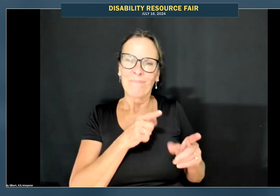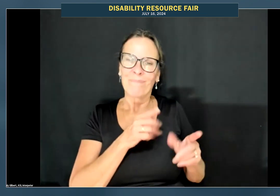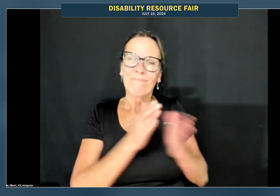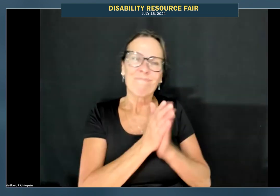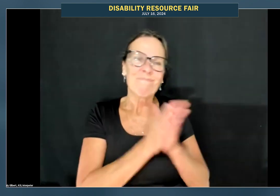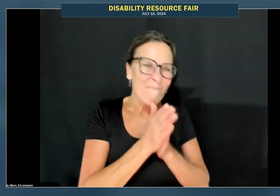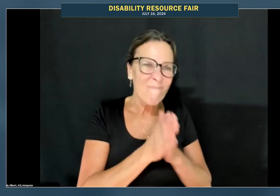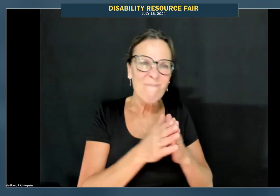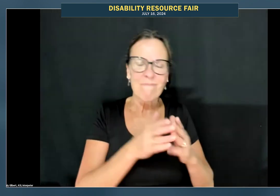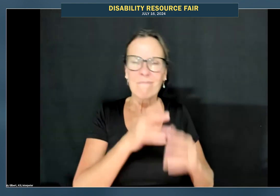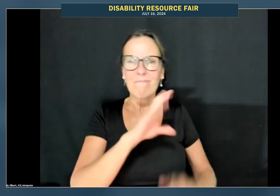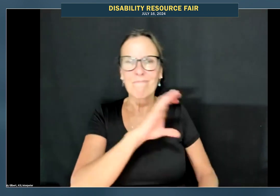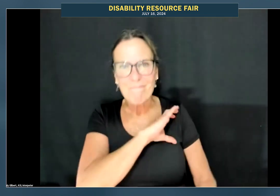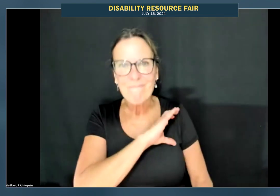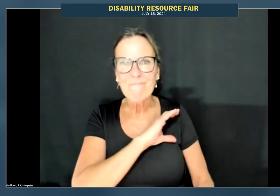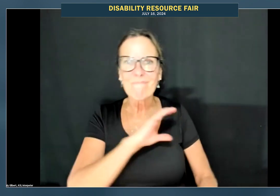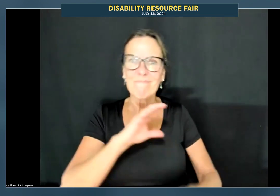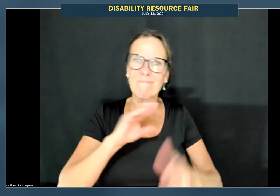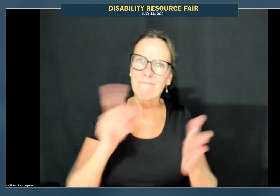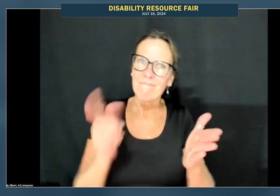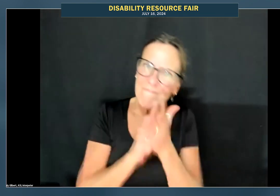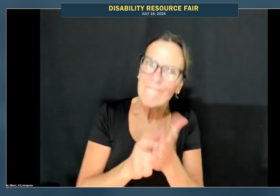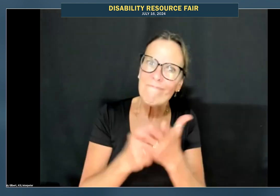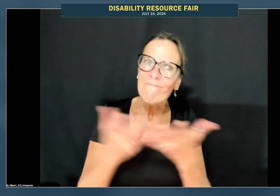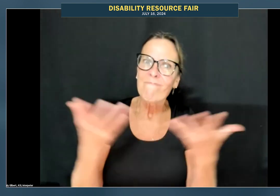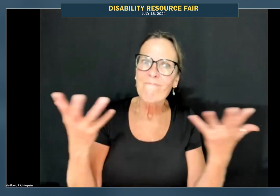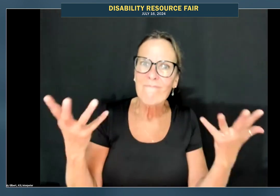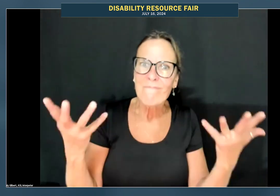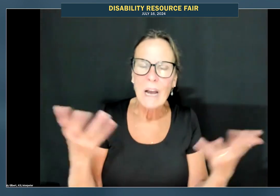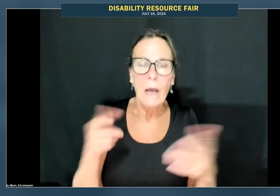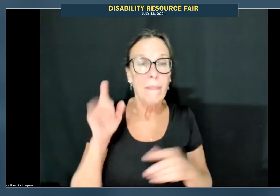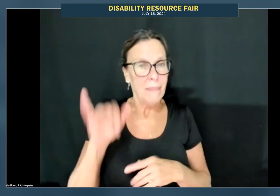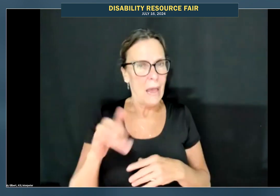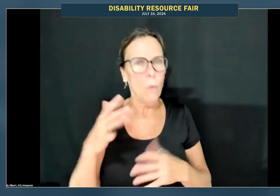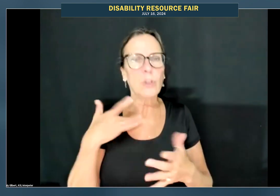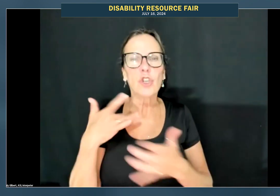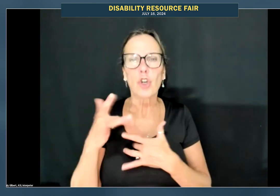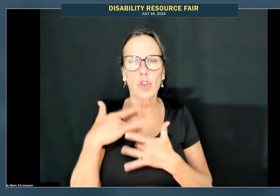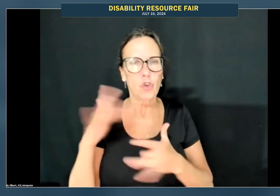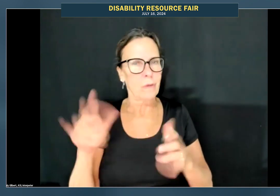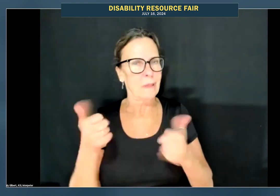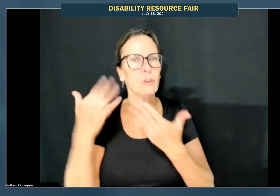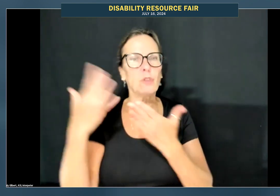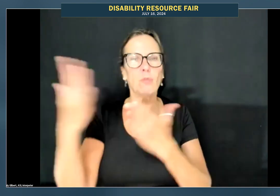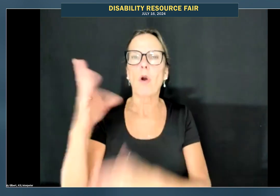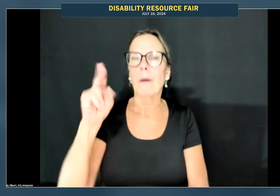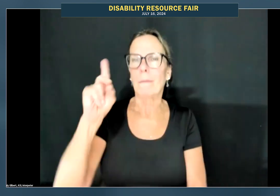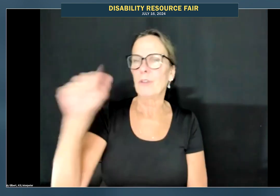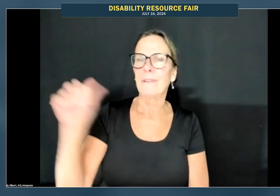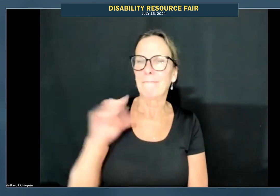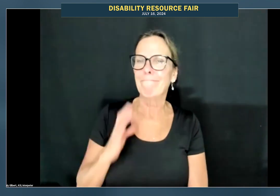access requirements. That was a concern that was brought to the Disability Commission frequently.